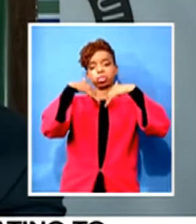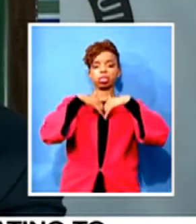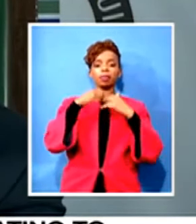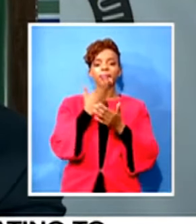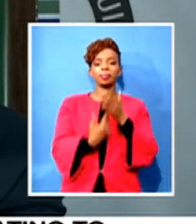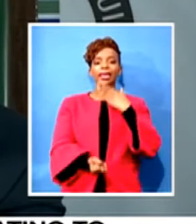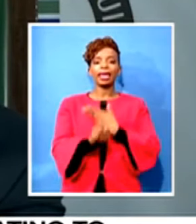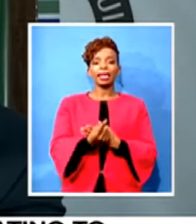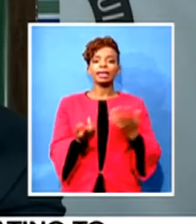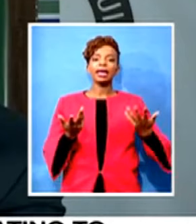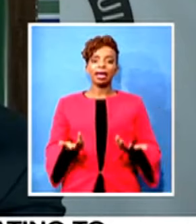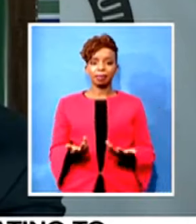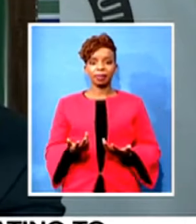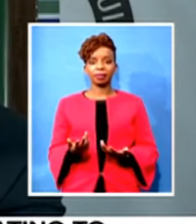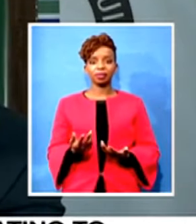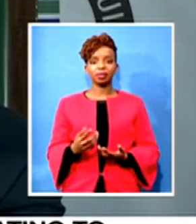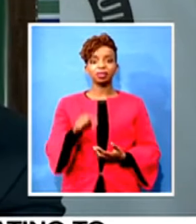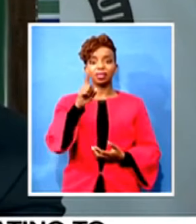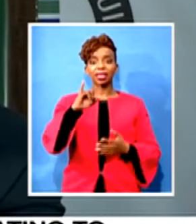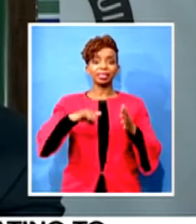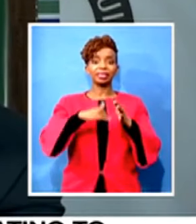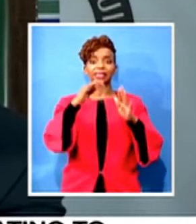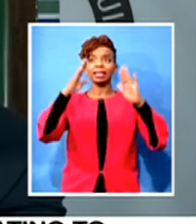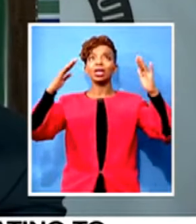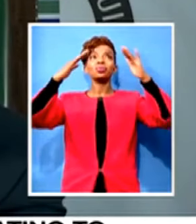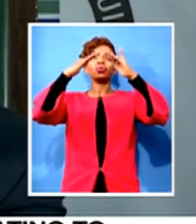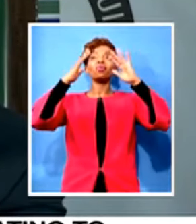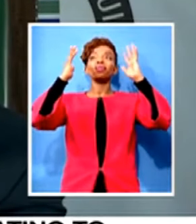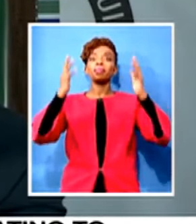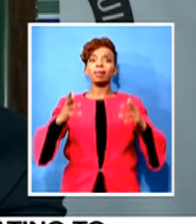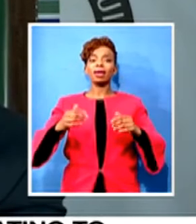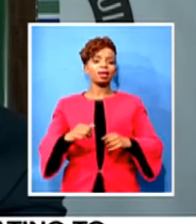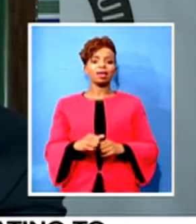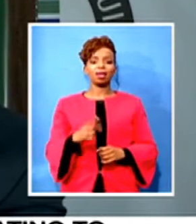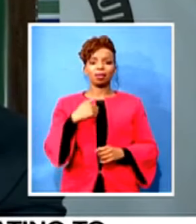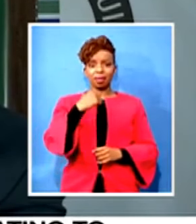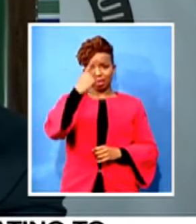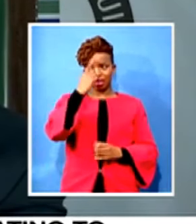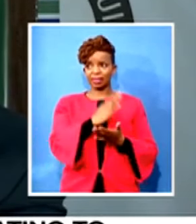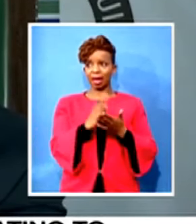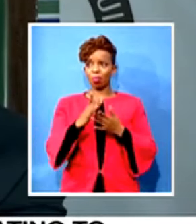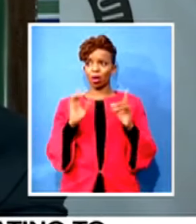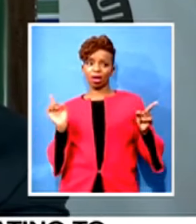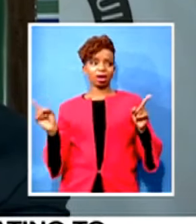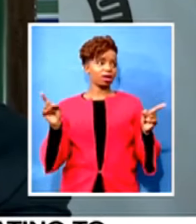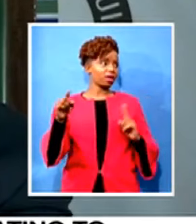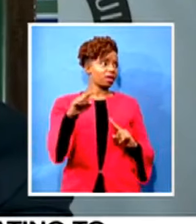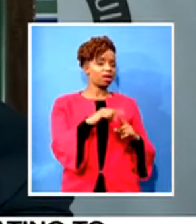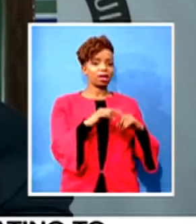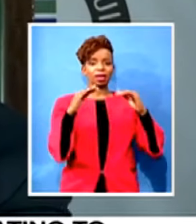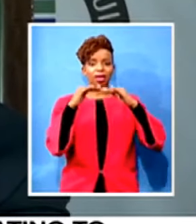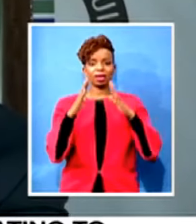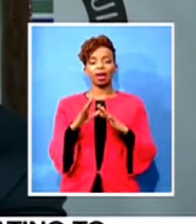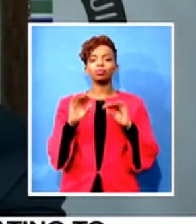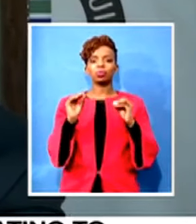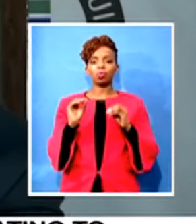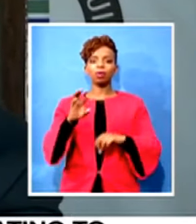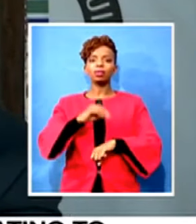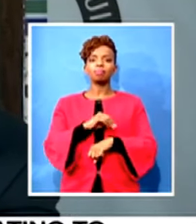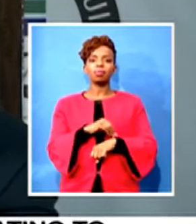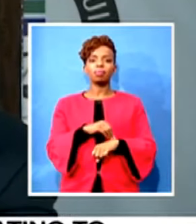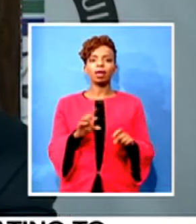roof. I think it's elsewhere as well in the house. That was my understanding. If that is my understanding,